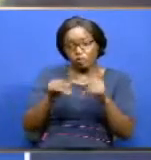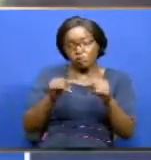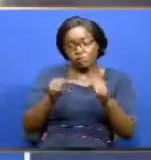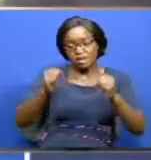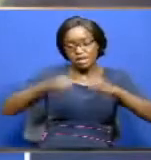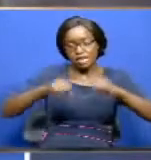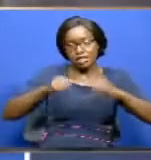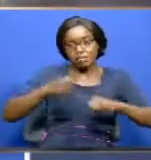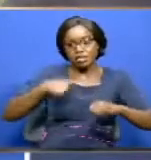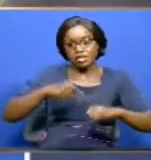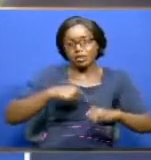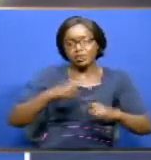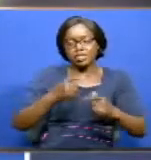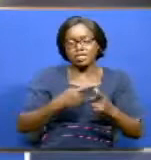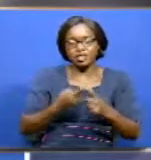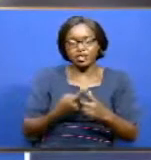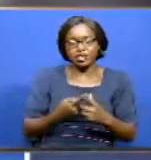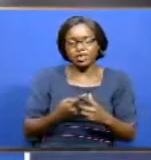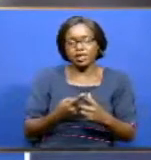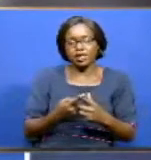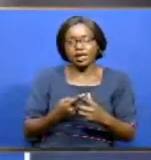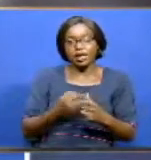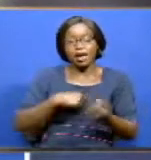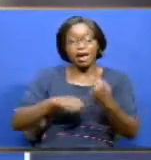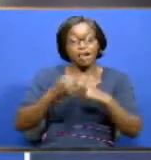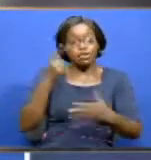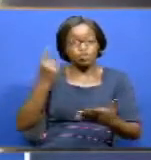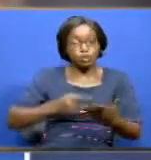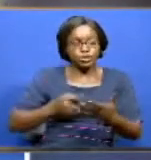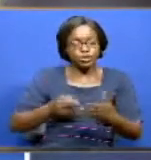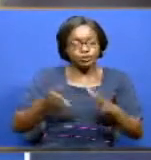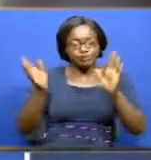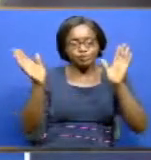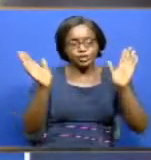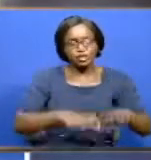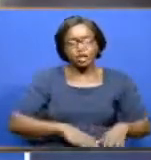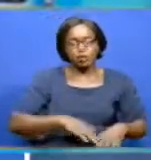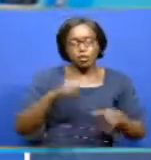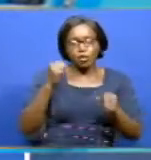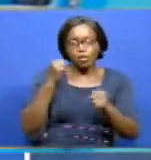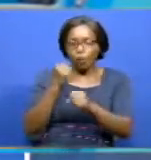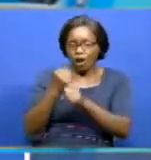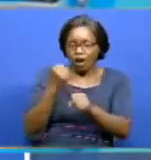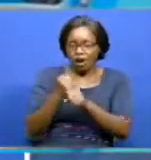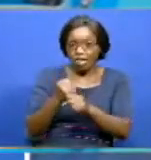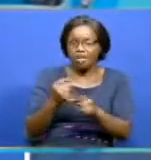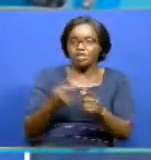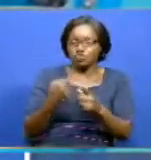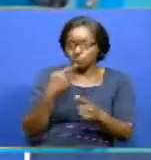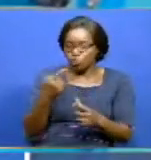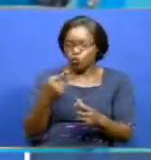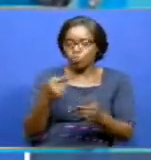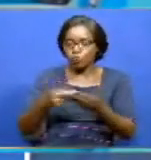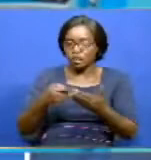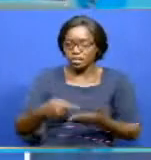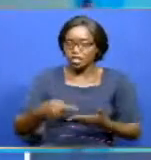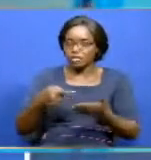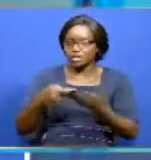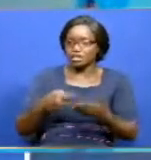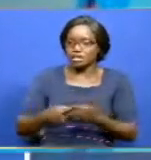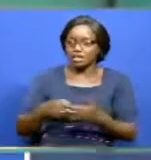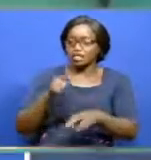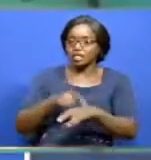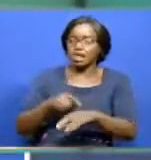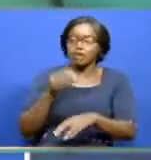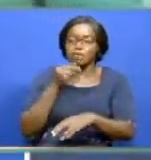agreement, then we will down our tools so that we can negotiate while we are at home. Sentiments supported by the Kenya National Union